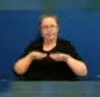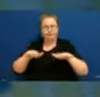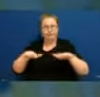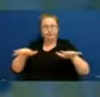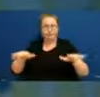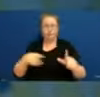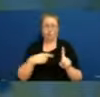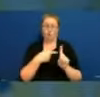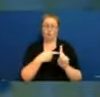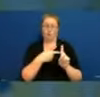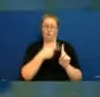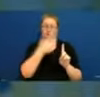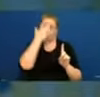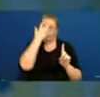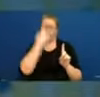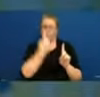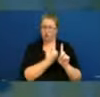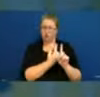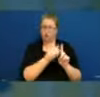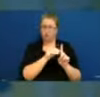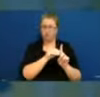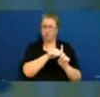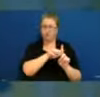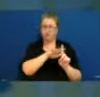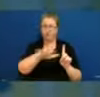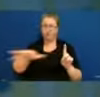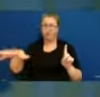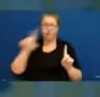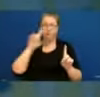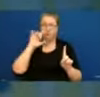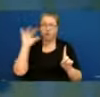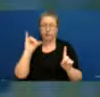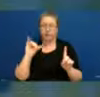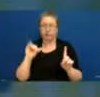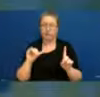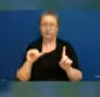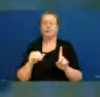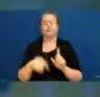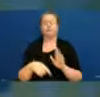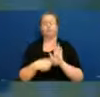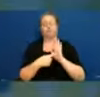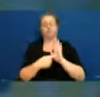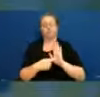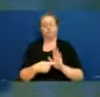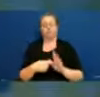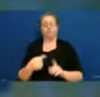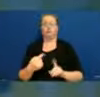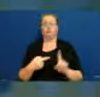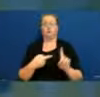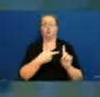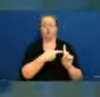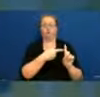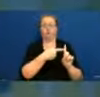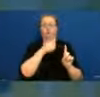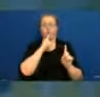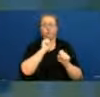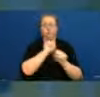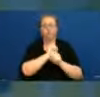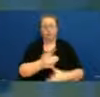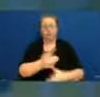the cascade that one infection can cause. So from just one